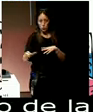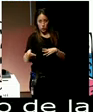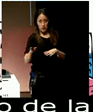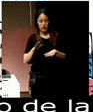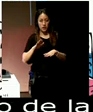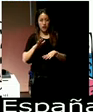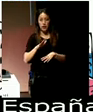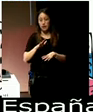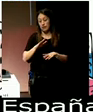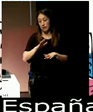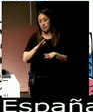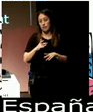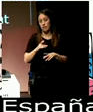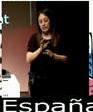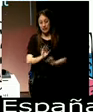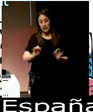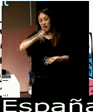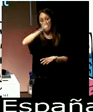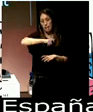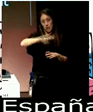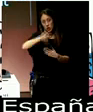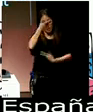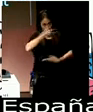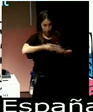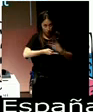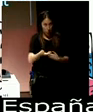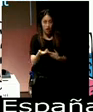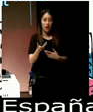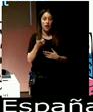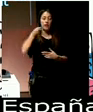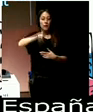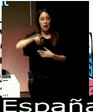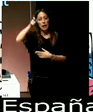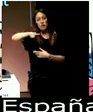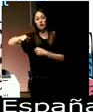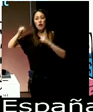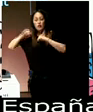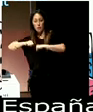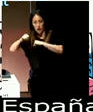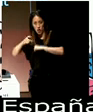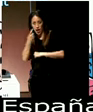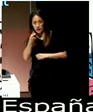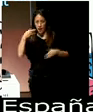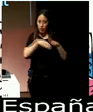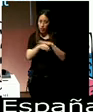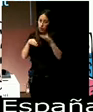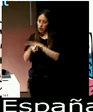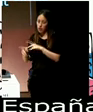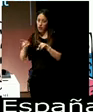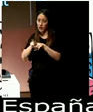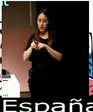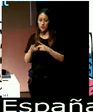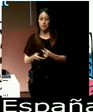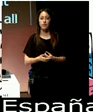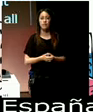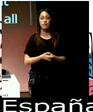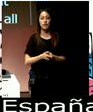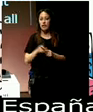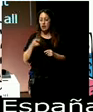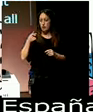accessibility is important when talking about elderly people and disabled